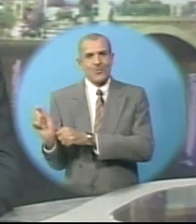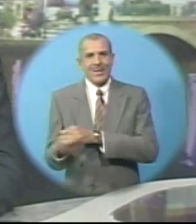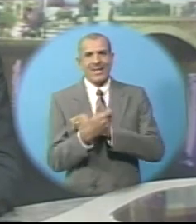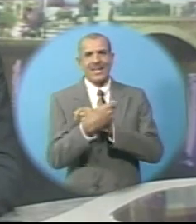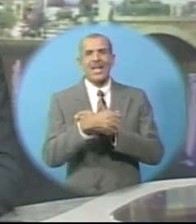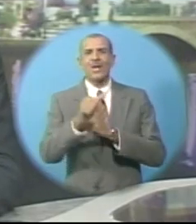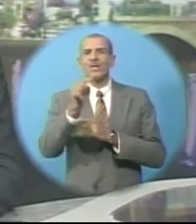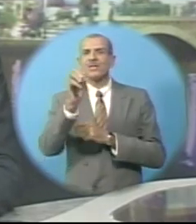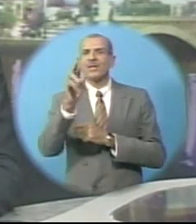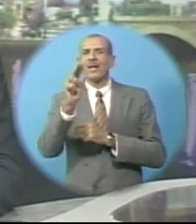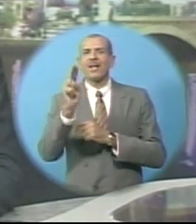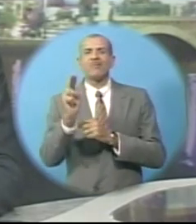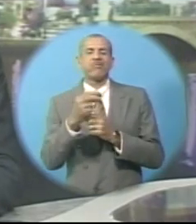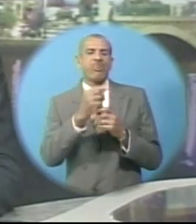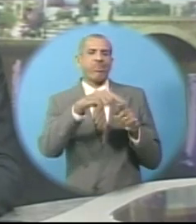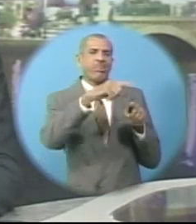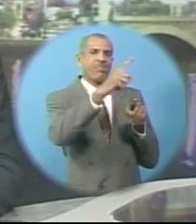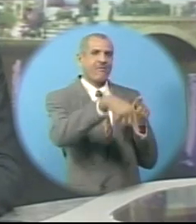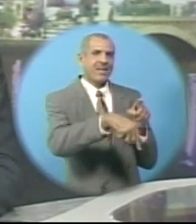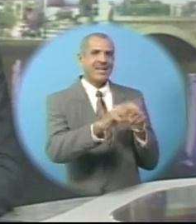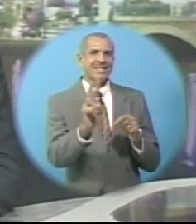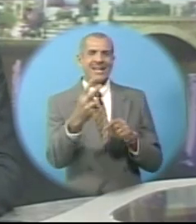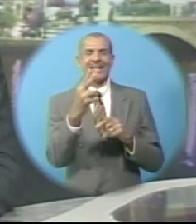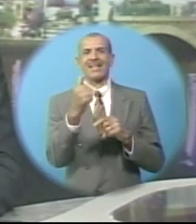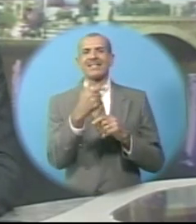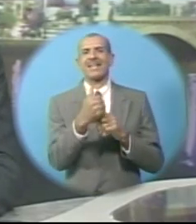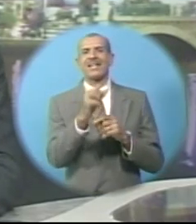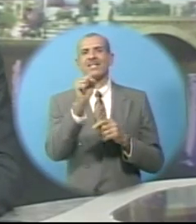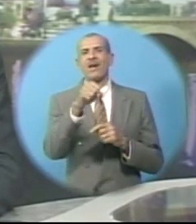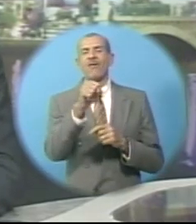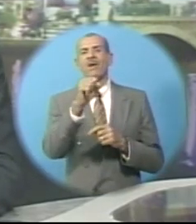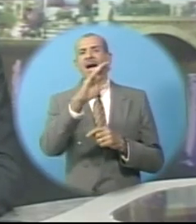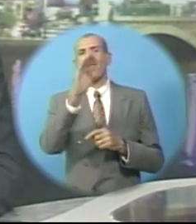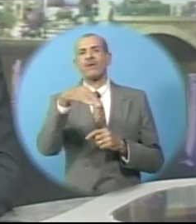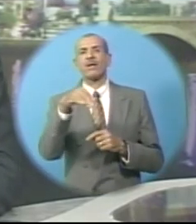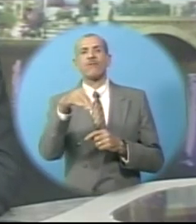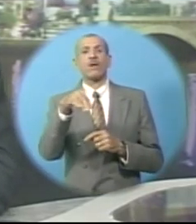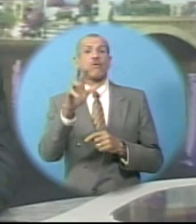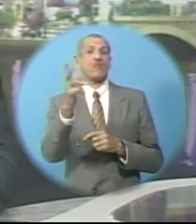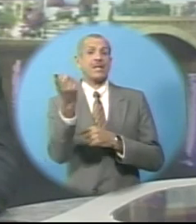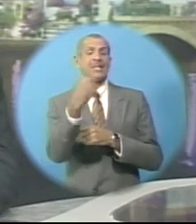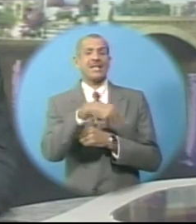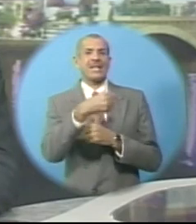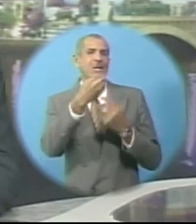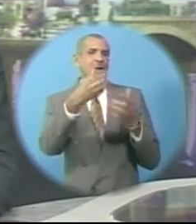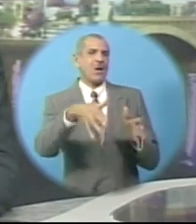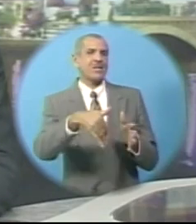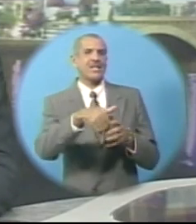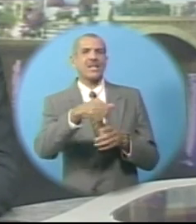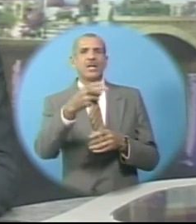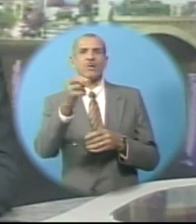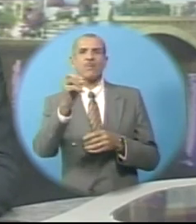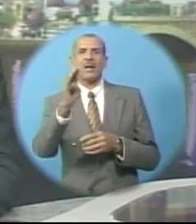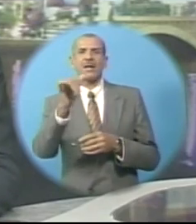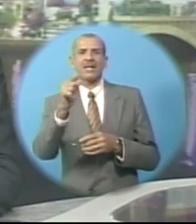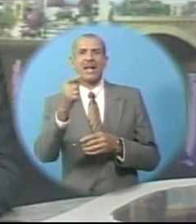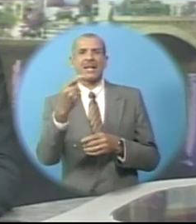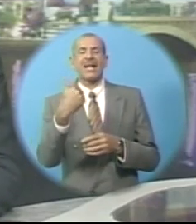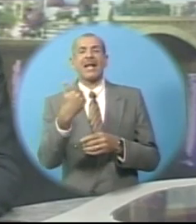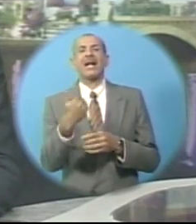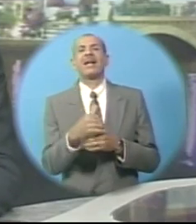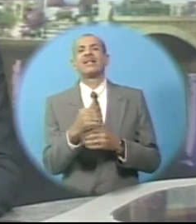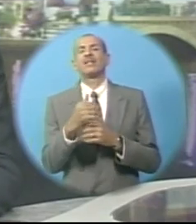Australia were beaten in their second test with South Africa in 3 days, losing this morning in Hobart. Well, last night Barbados